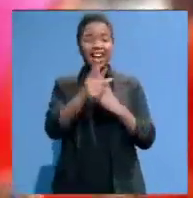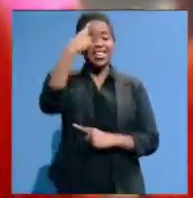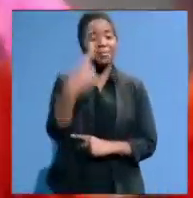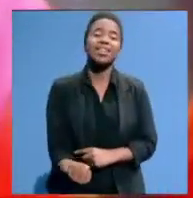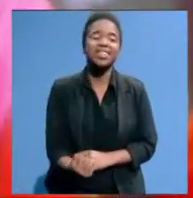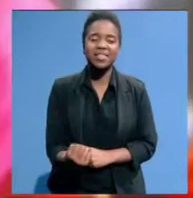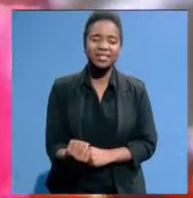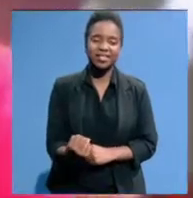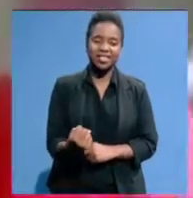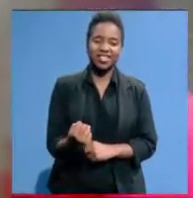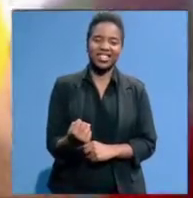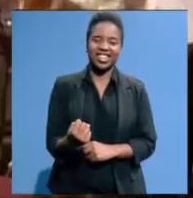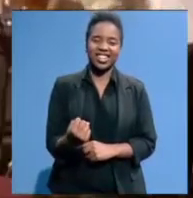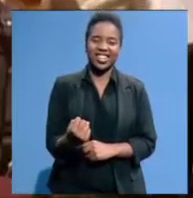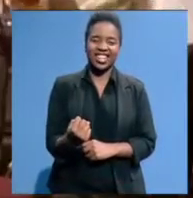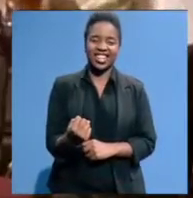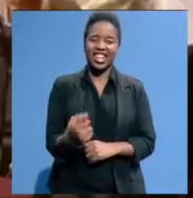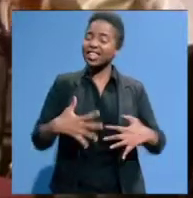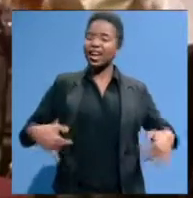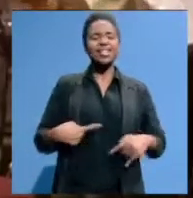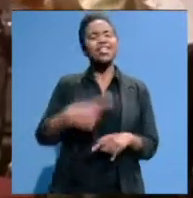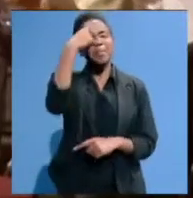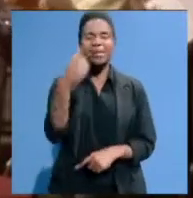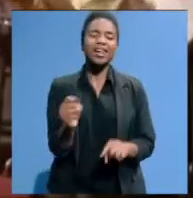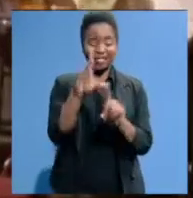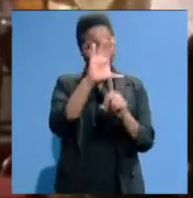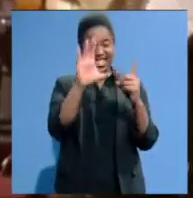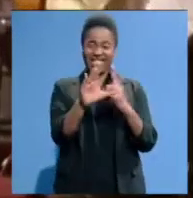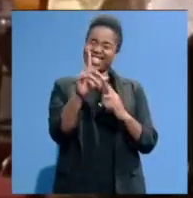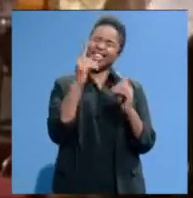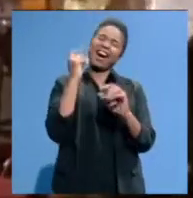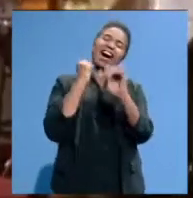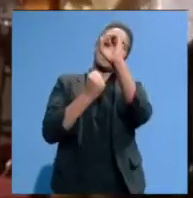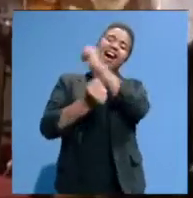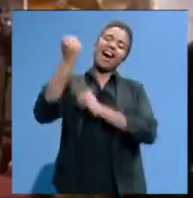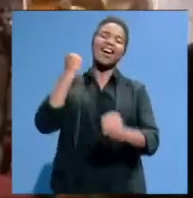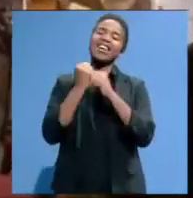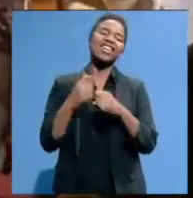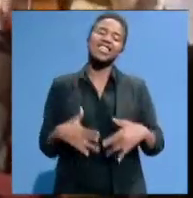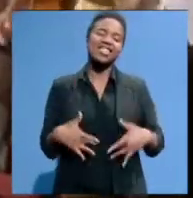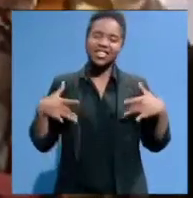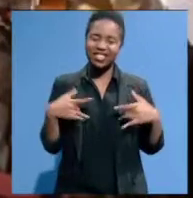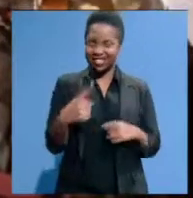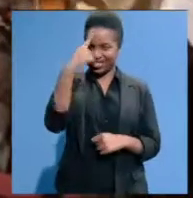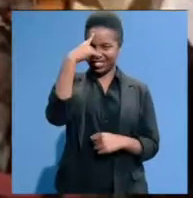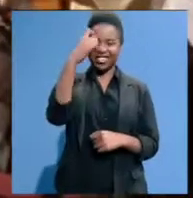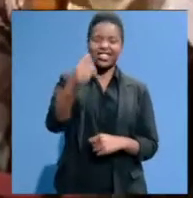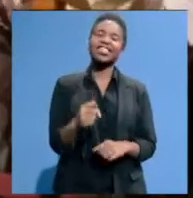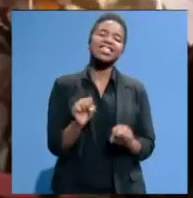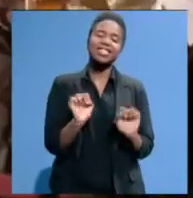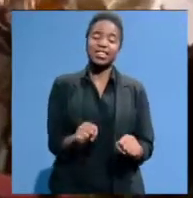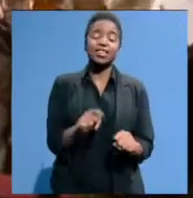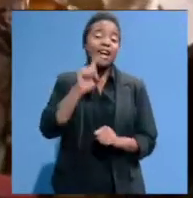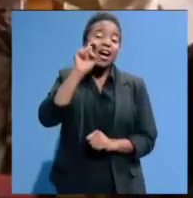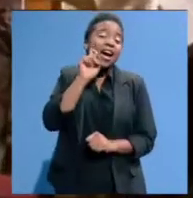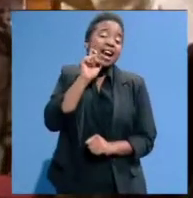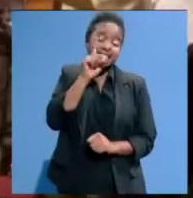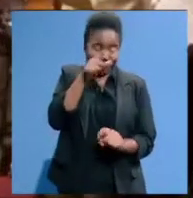belief. Skeleton confessing the age of lamentations, the age